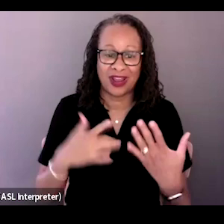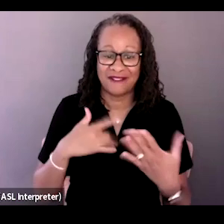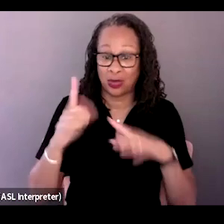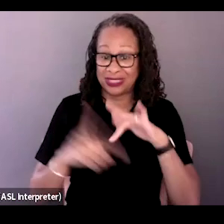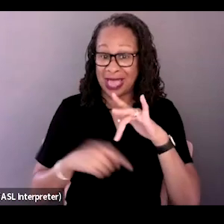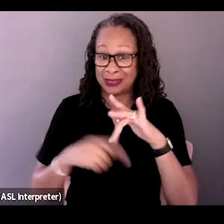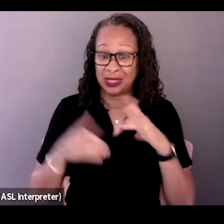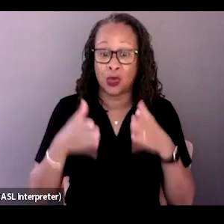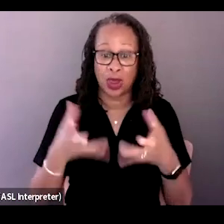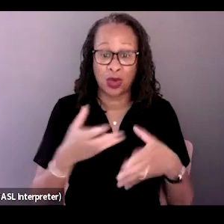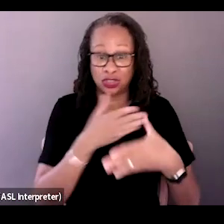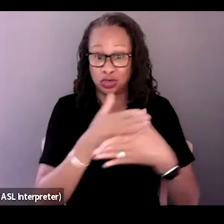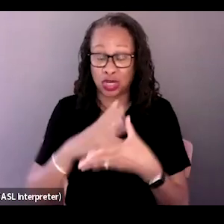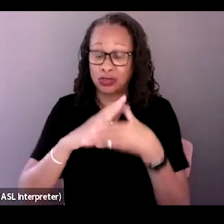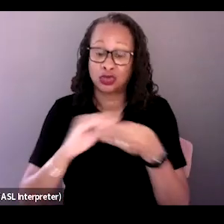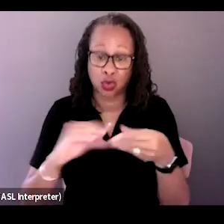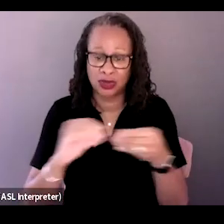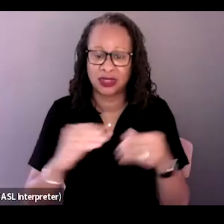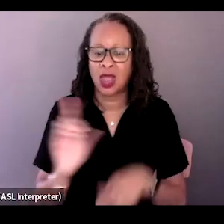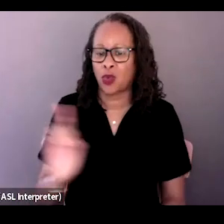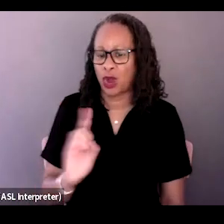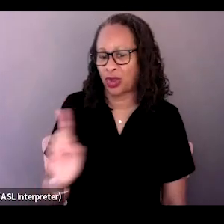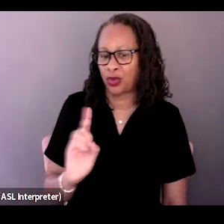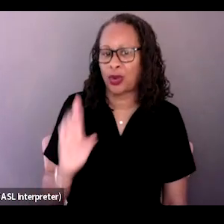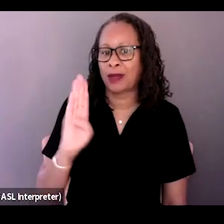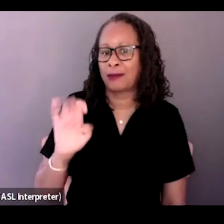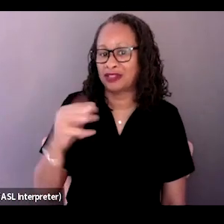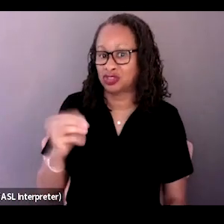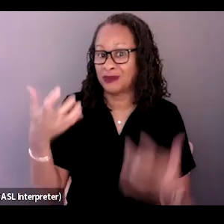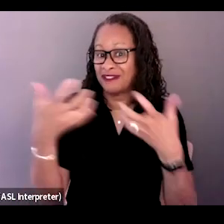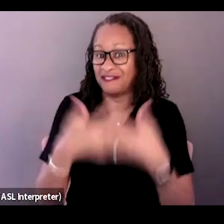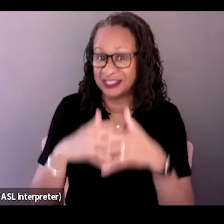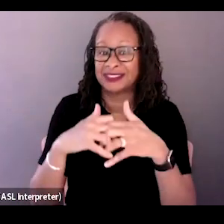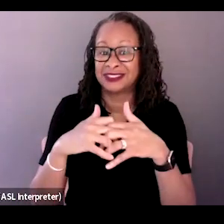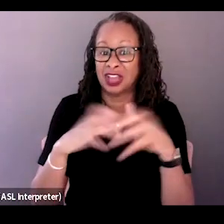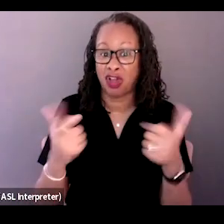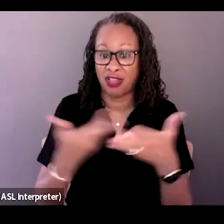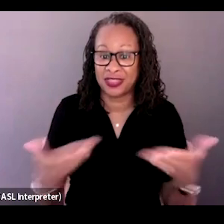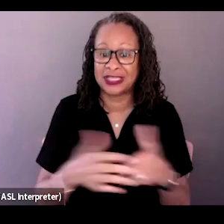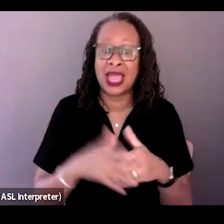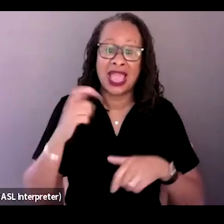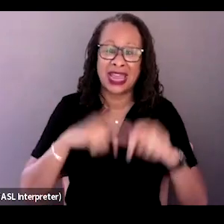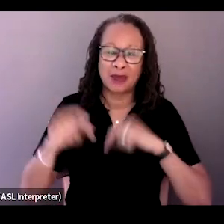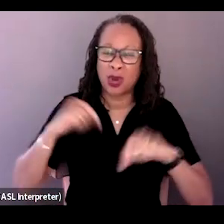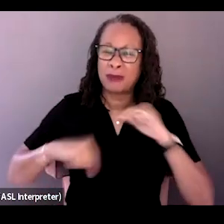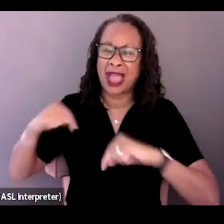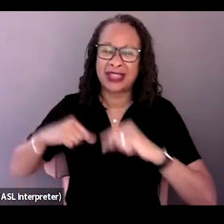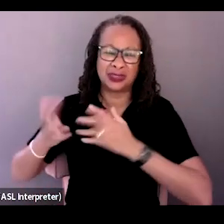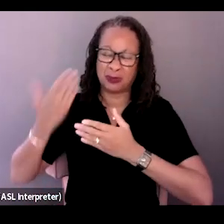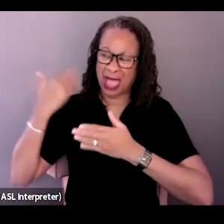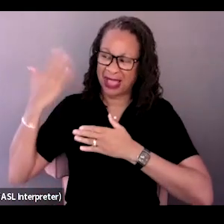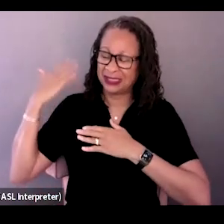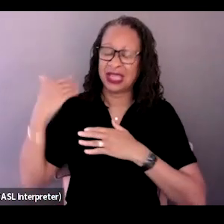in the way I wanted to tell the story is where was Belgium fitting in all this? And then digging back into the past and sort of